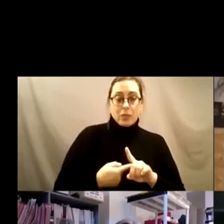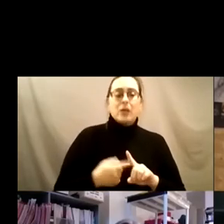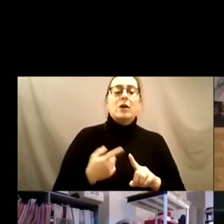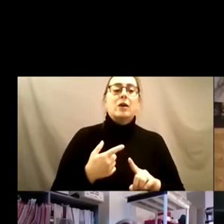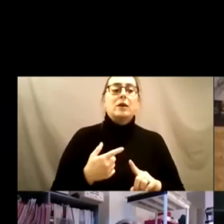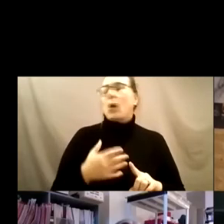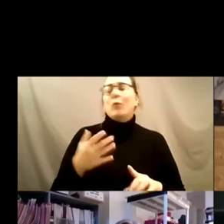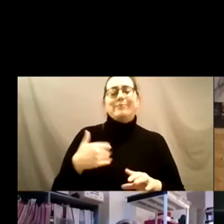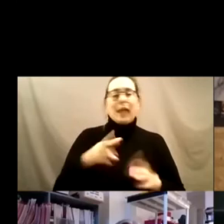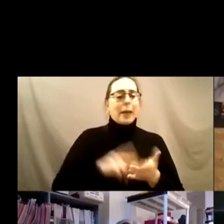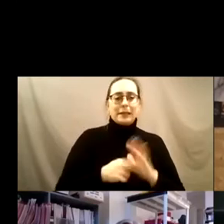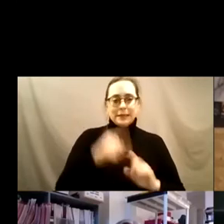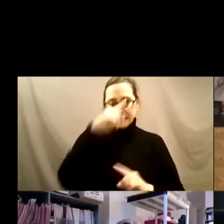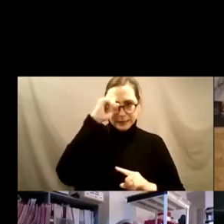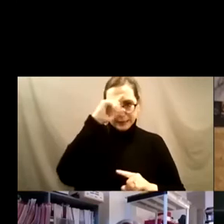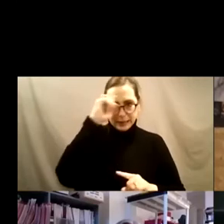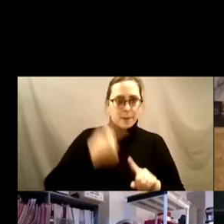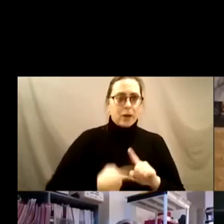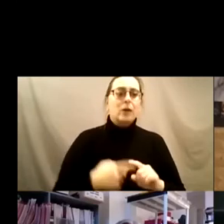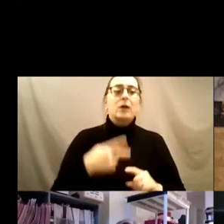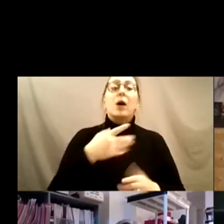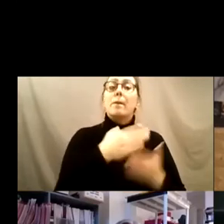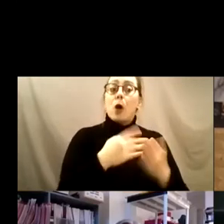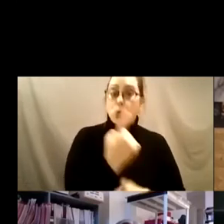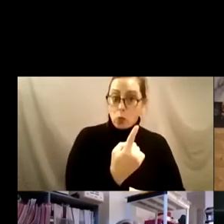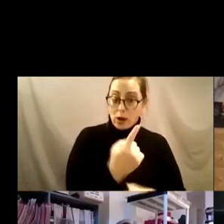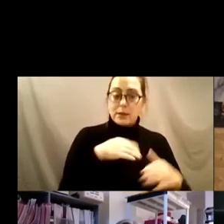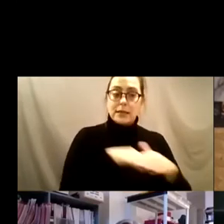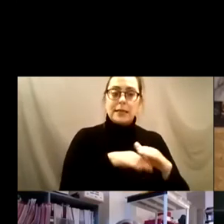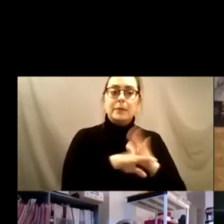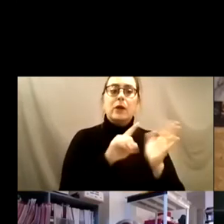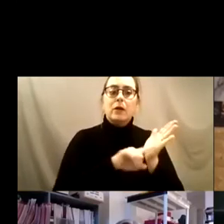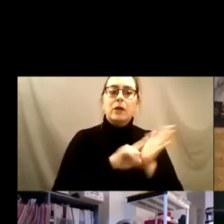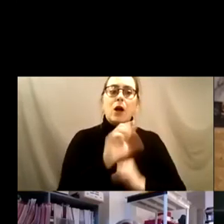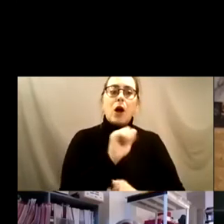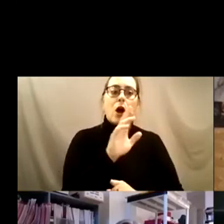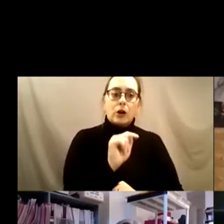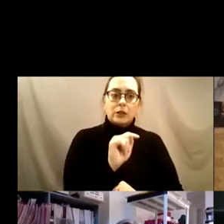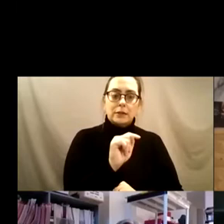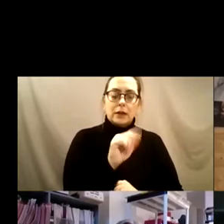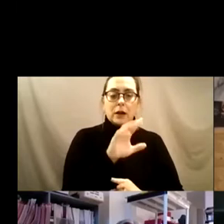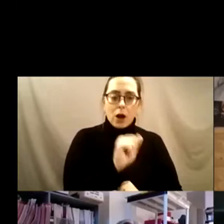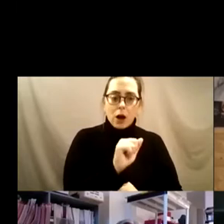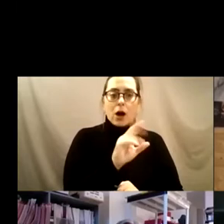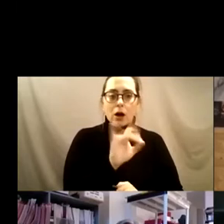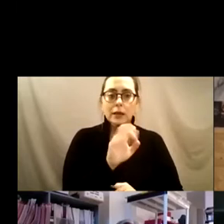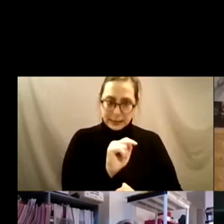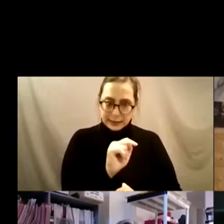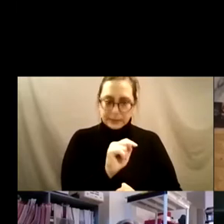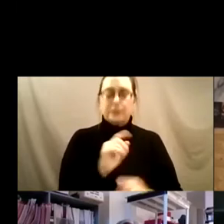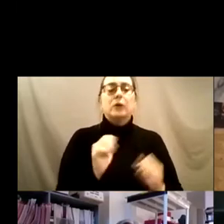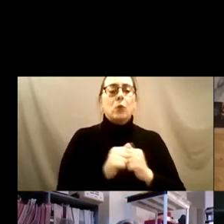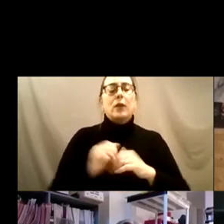past summer, we started part 1 of the accessibility audits of the Winnipeg art scene with community